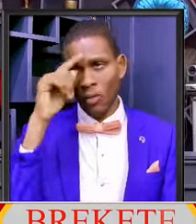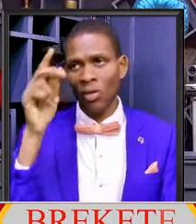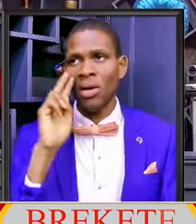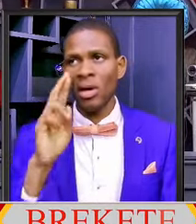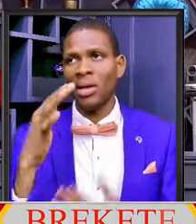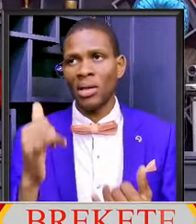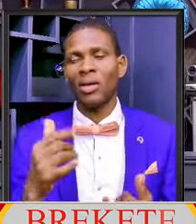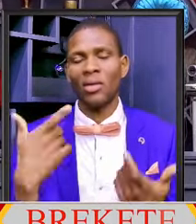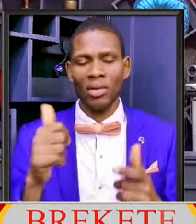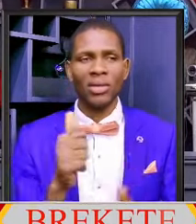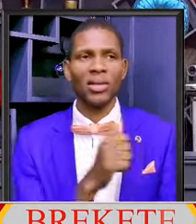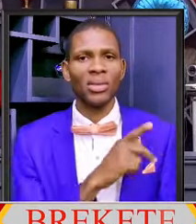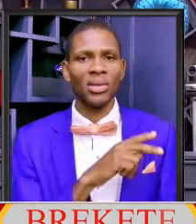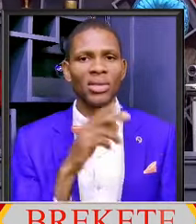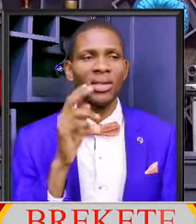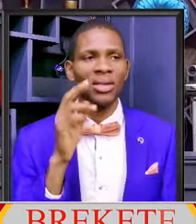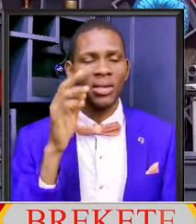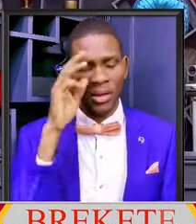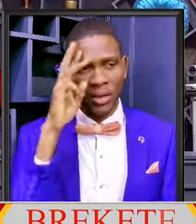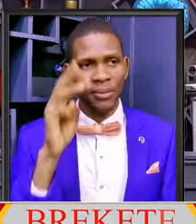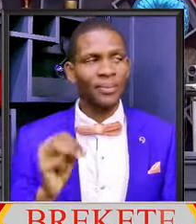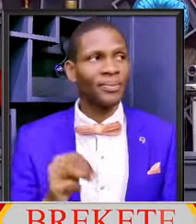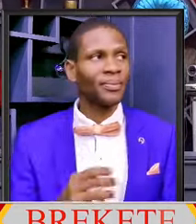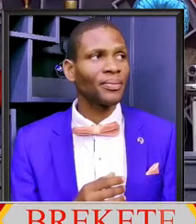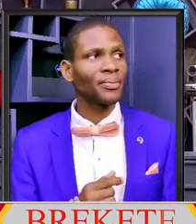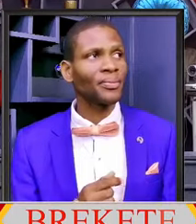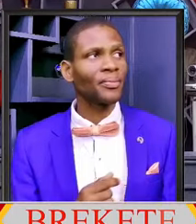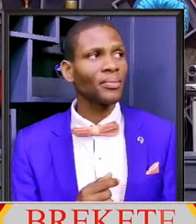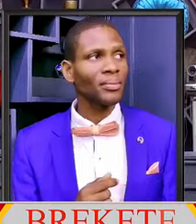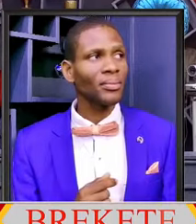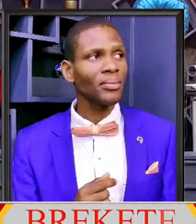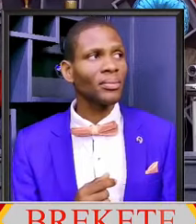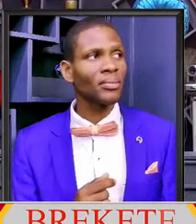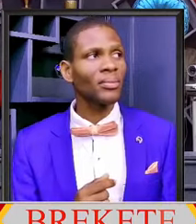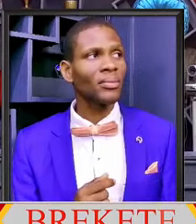appreciate. I'm coming right now. Thank you. Please. Thank you.